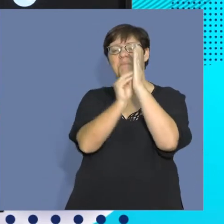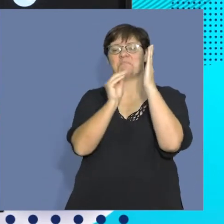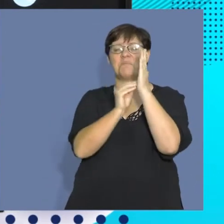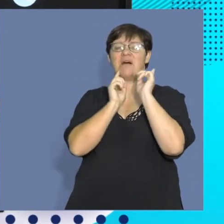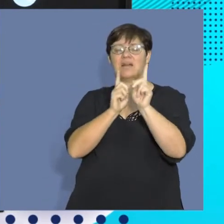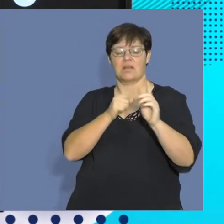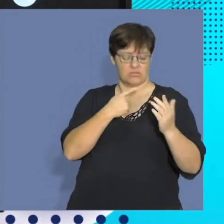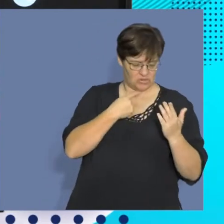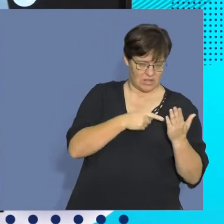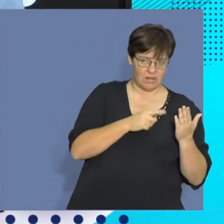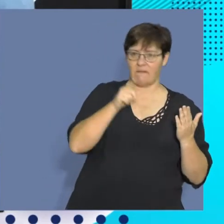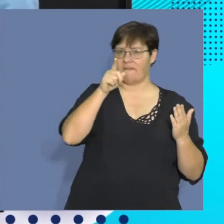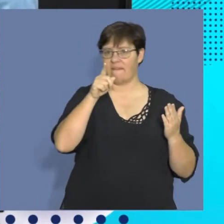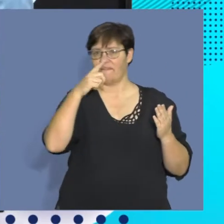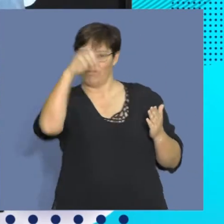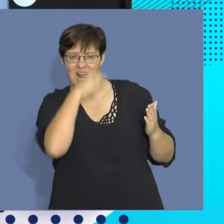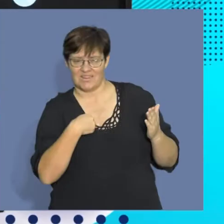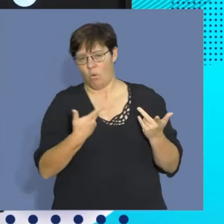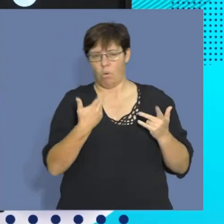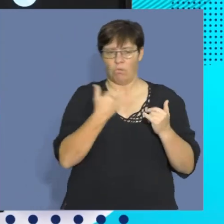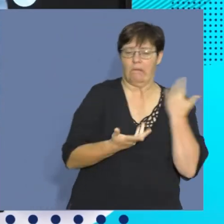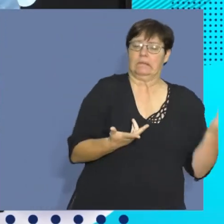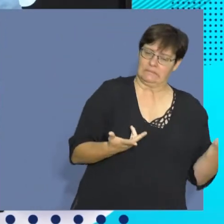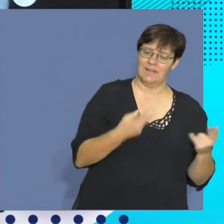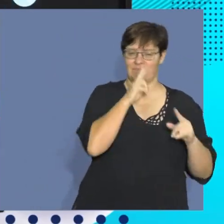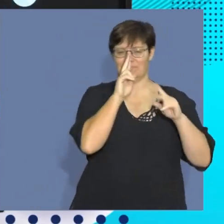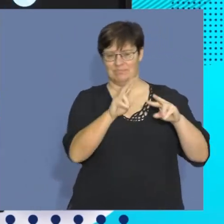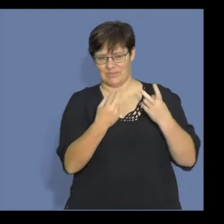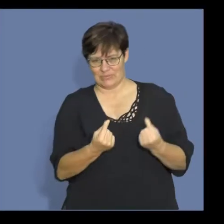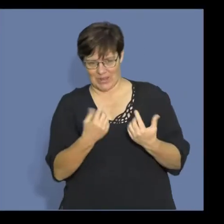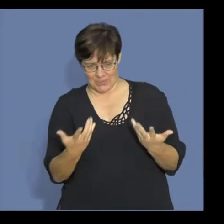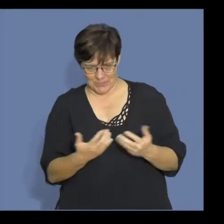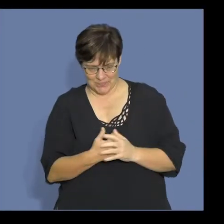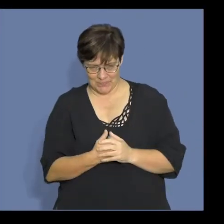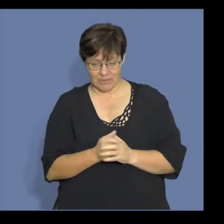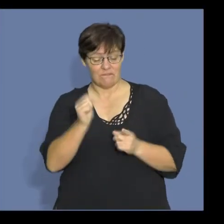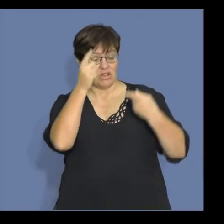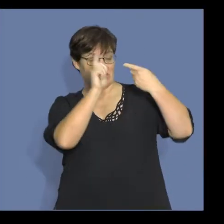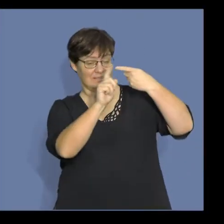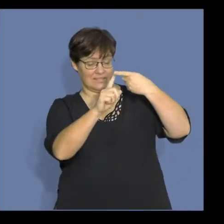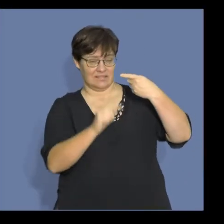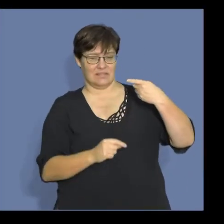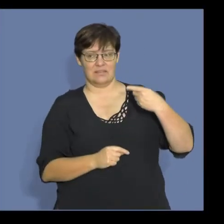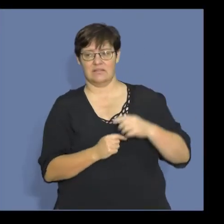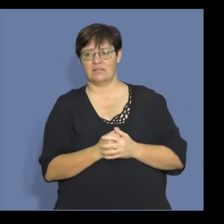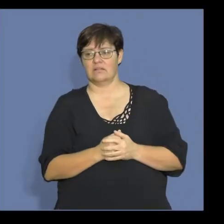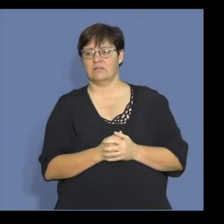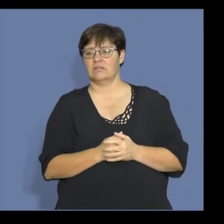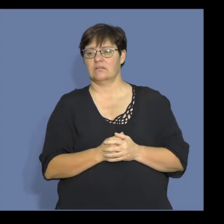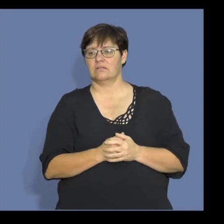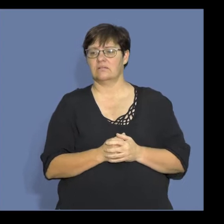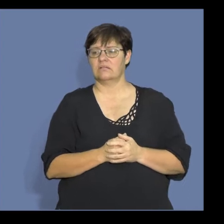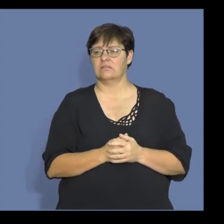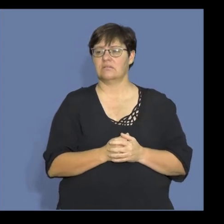down some of your answers and then check that with me as I get into the session. So the first term we're going to look at is a